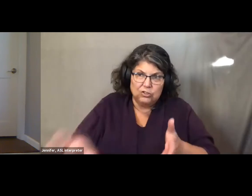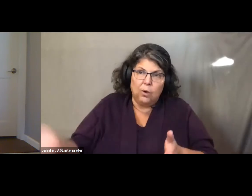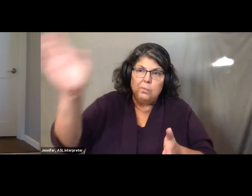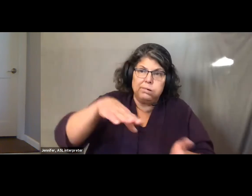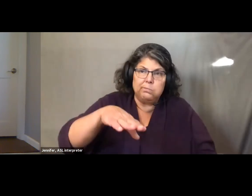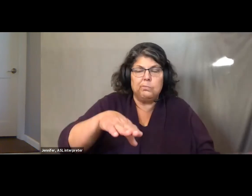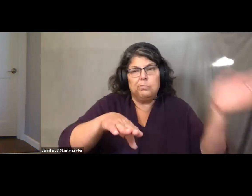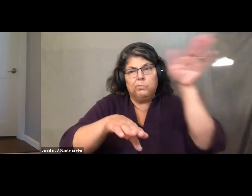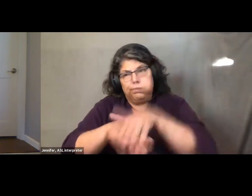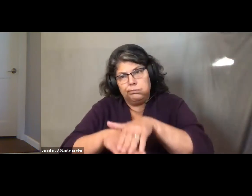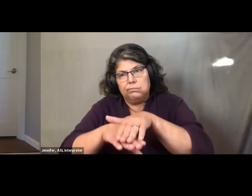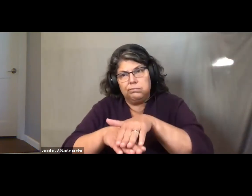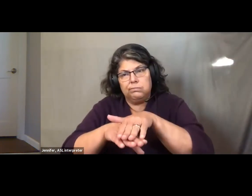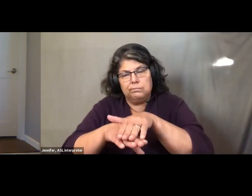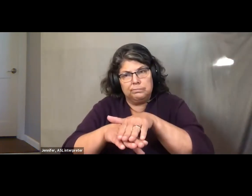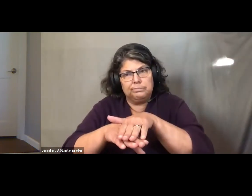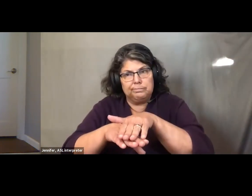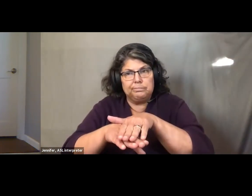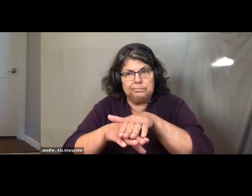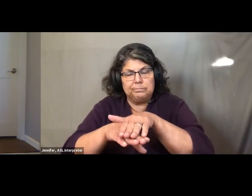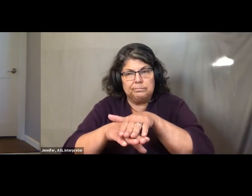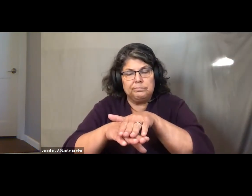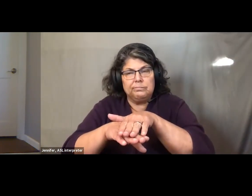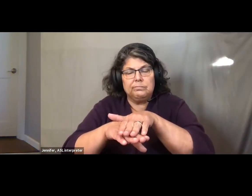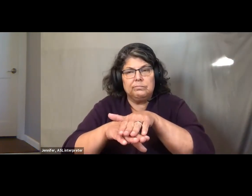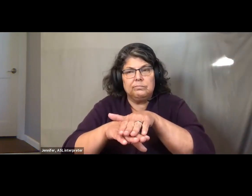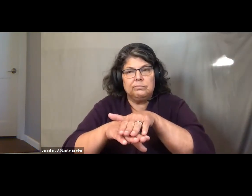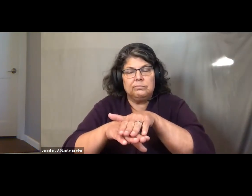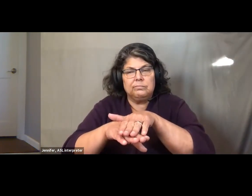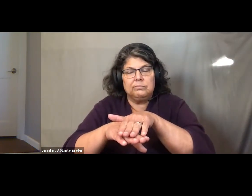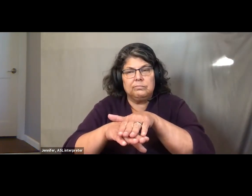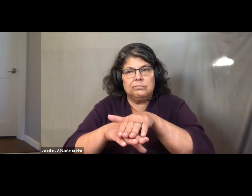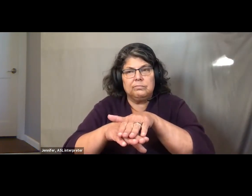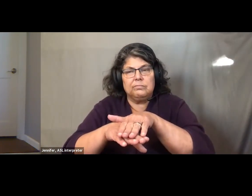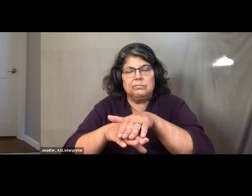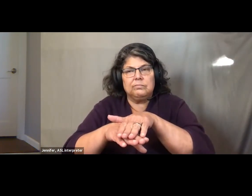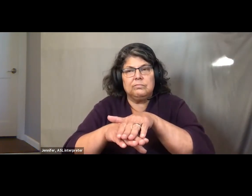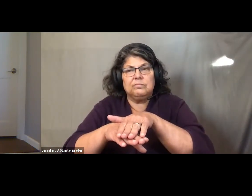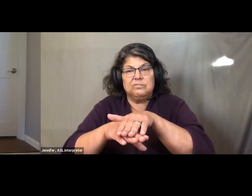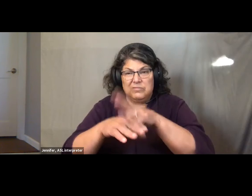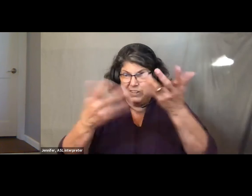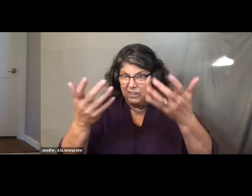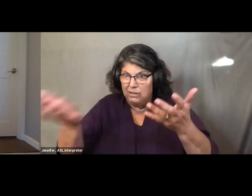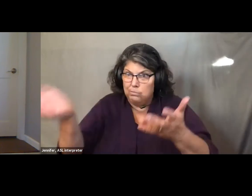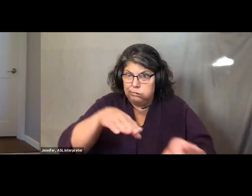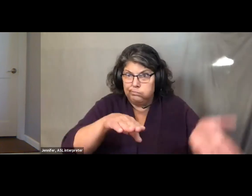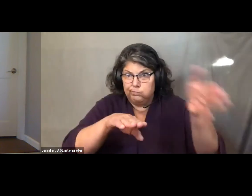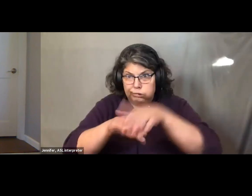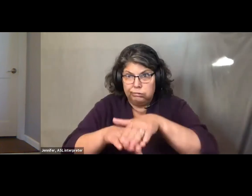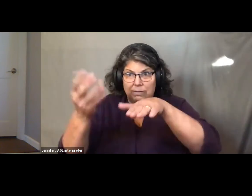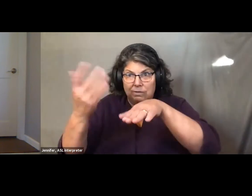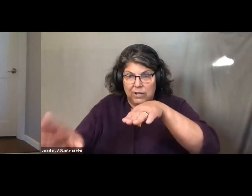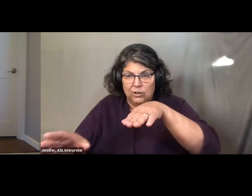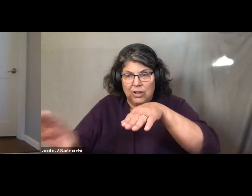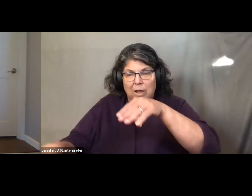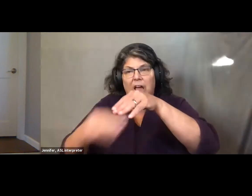over on top. And then also afterwards, they put a tarp,